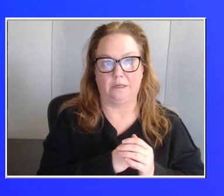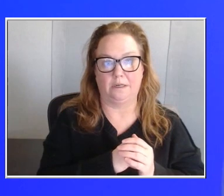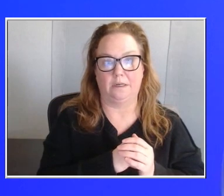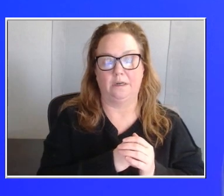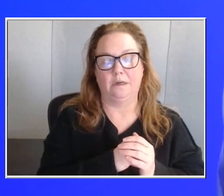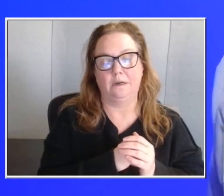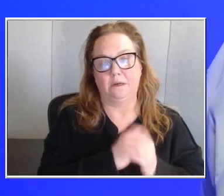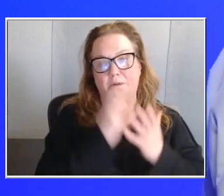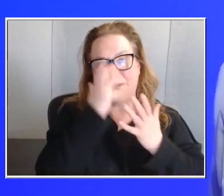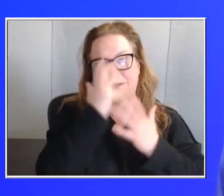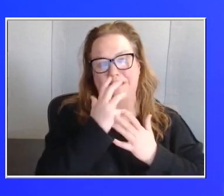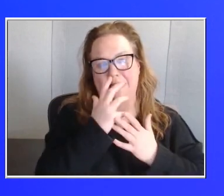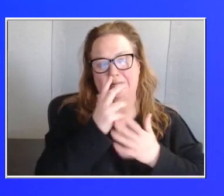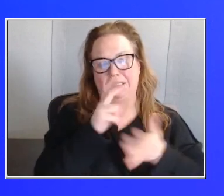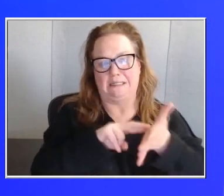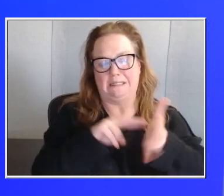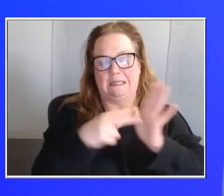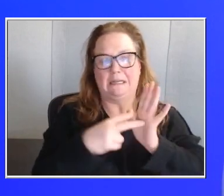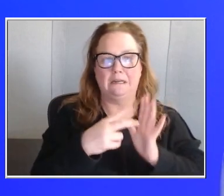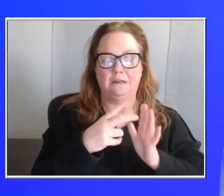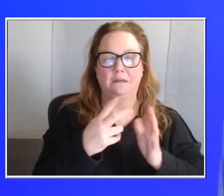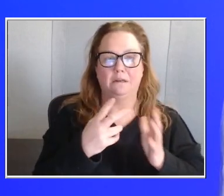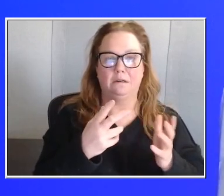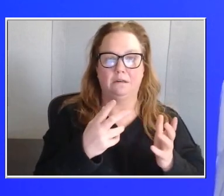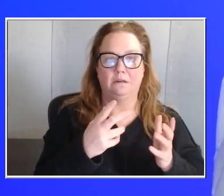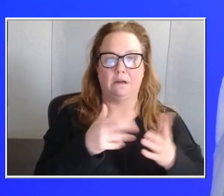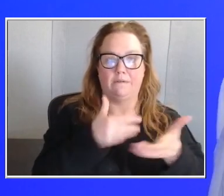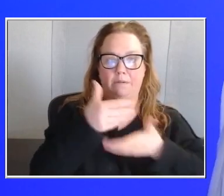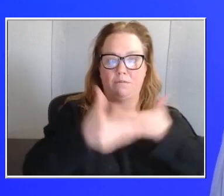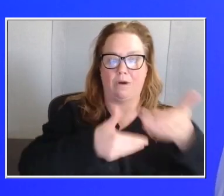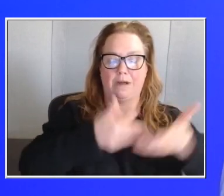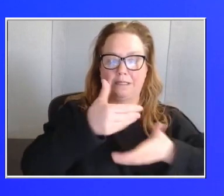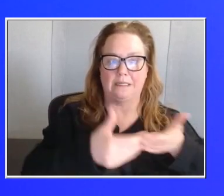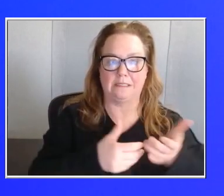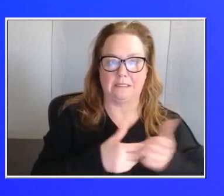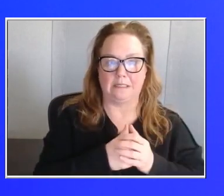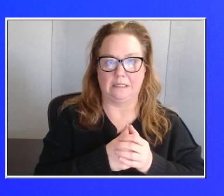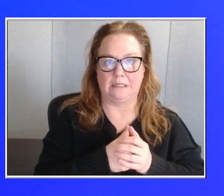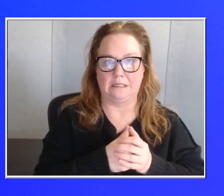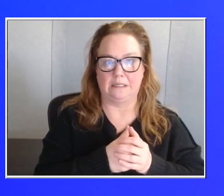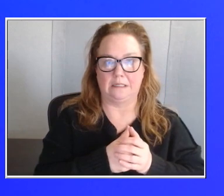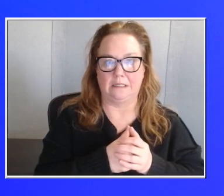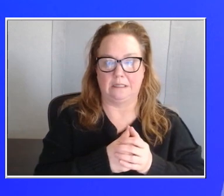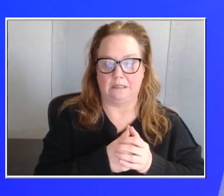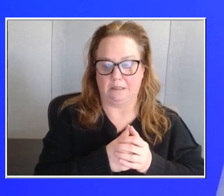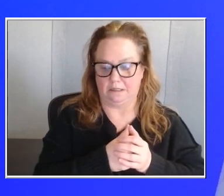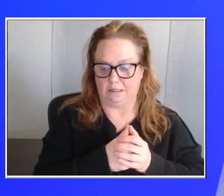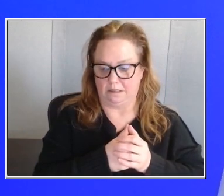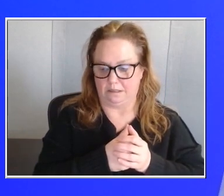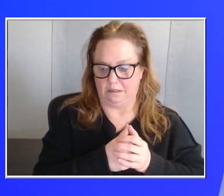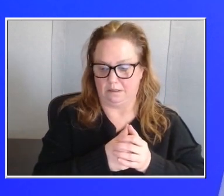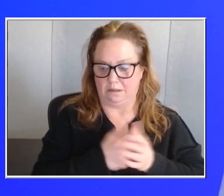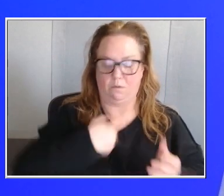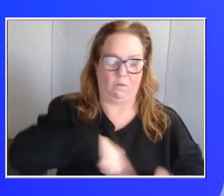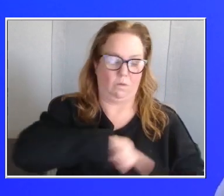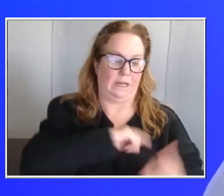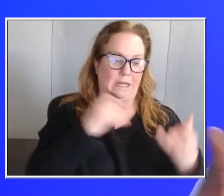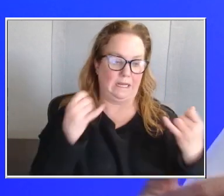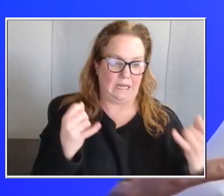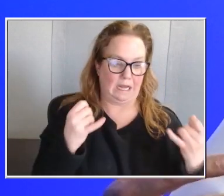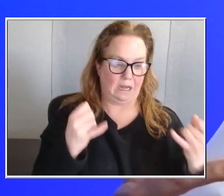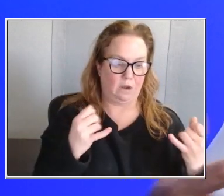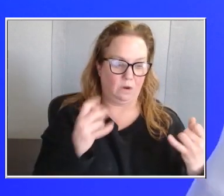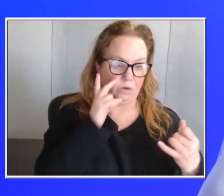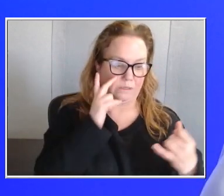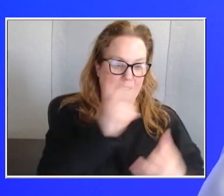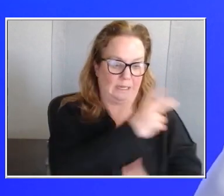the unintended consequences of this process is we now see patients